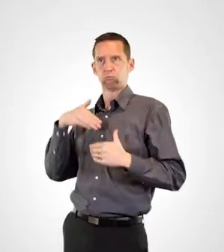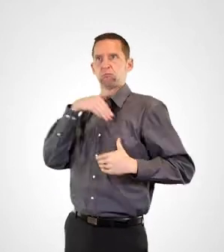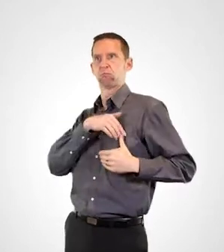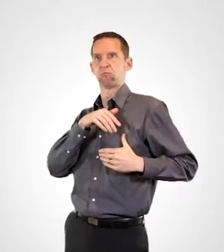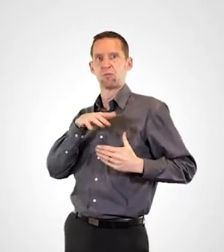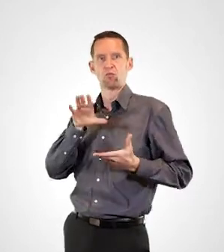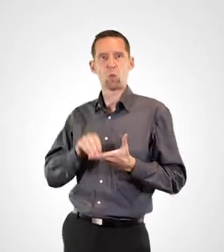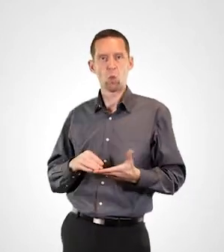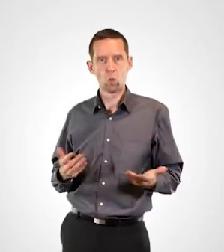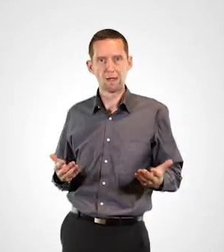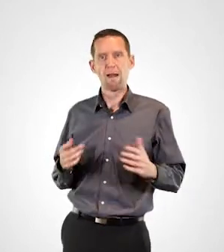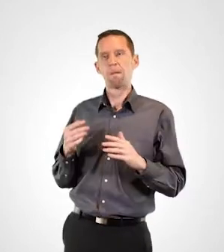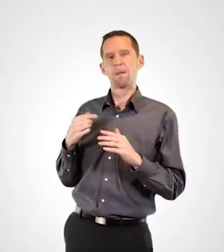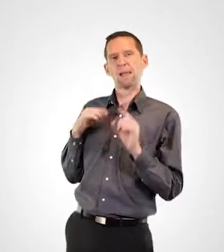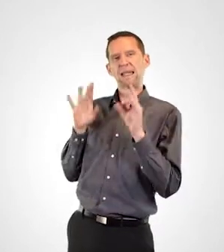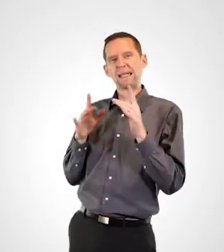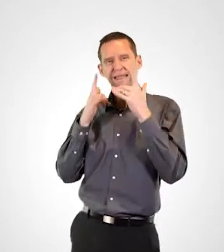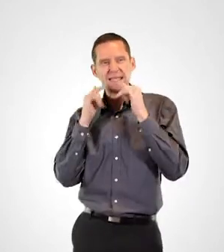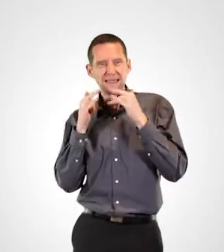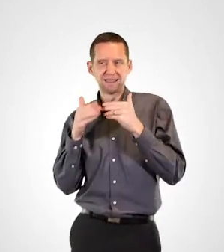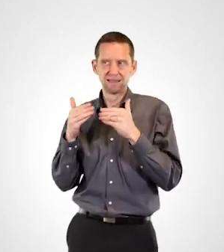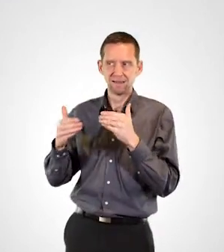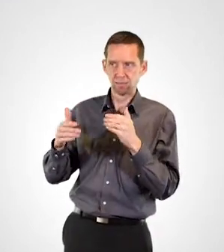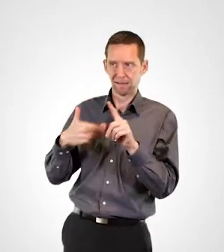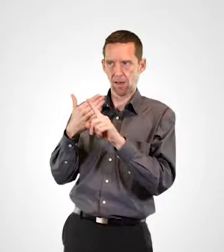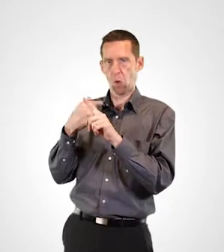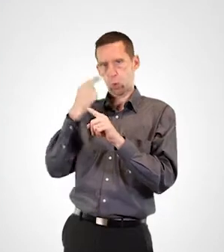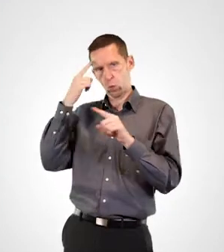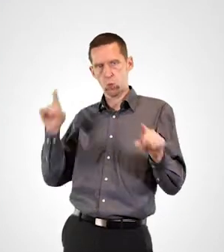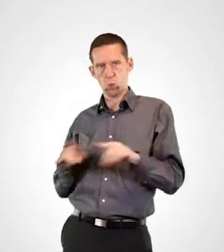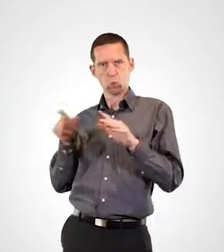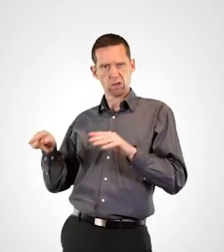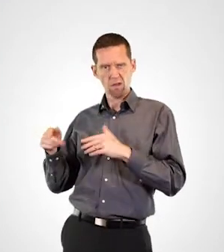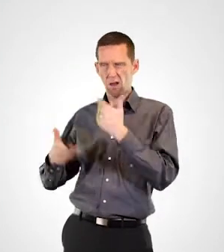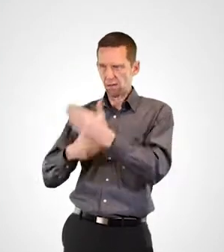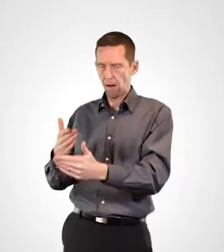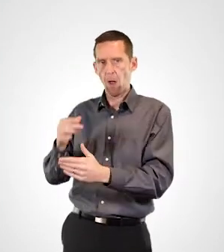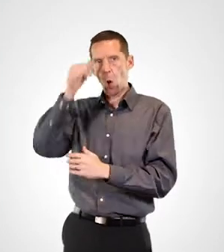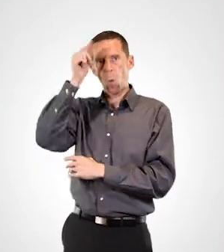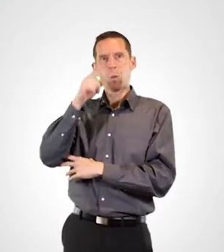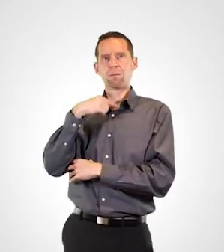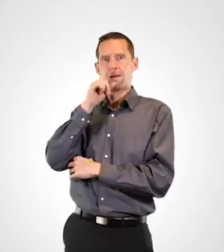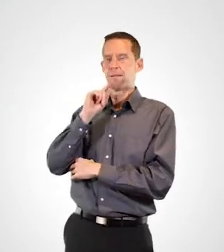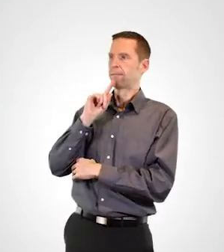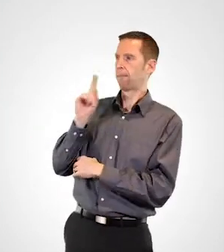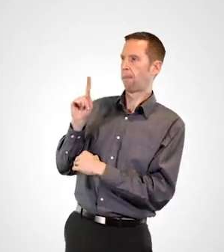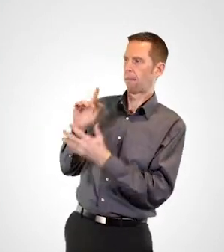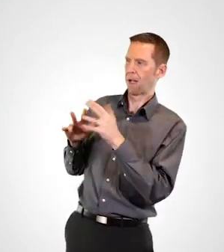just so that we could kind of get the hang of things and also know what we needed to tell parents and so on.